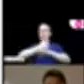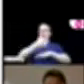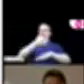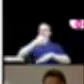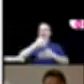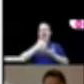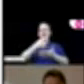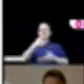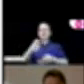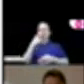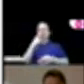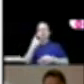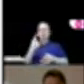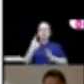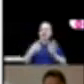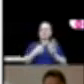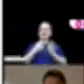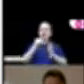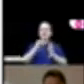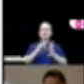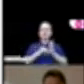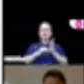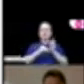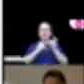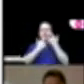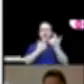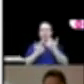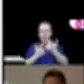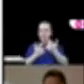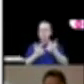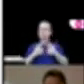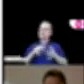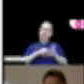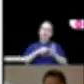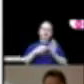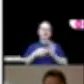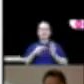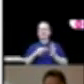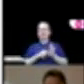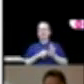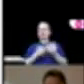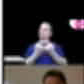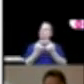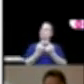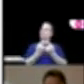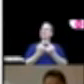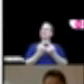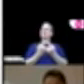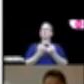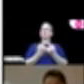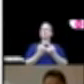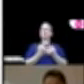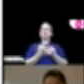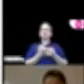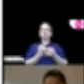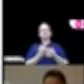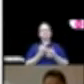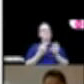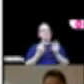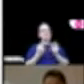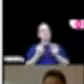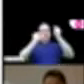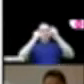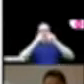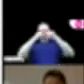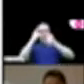seeking asylum. And these organizations, it's not something that they just woke up and decided this is what we're going to